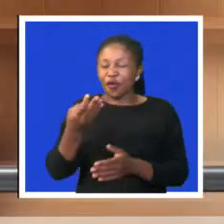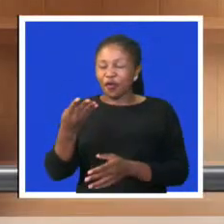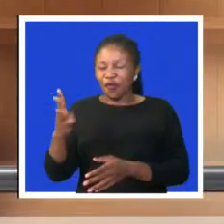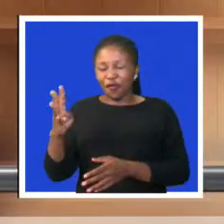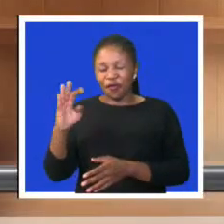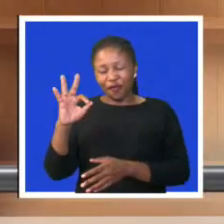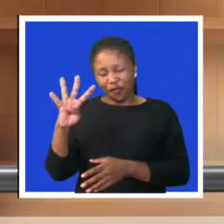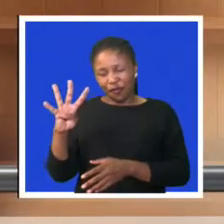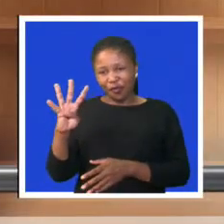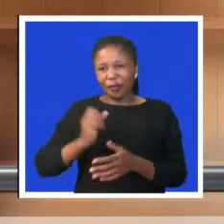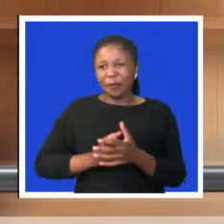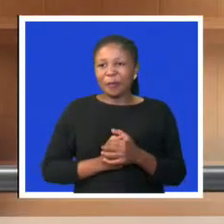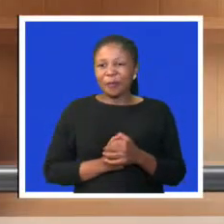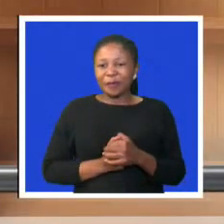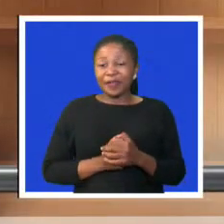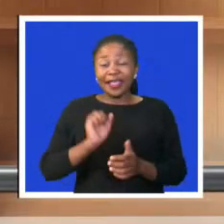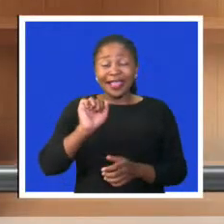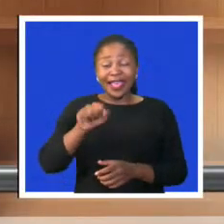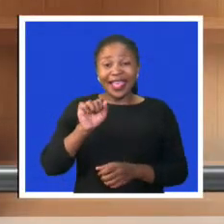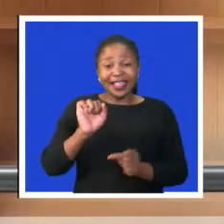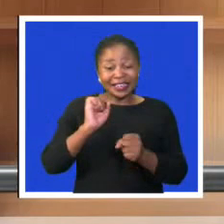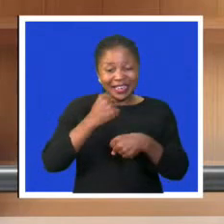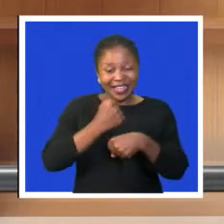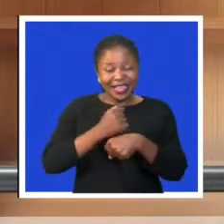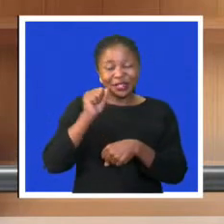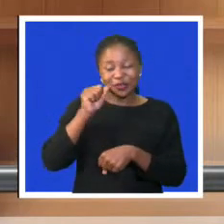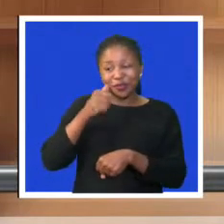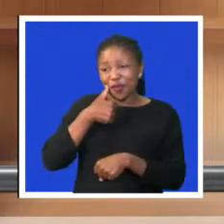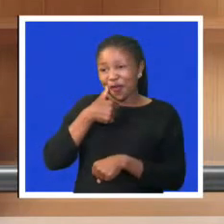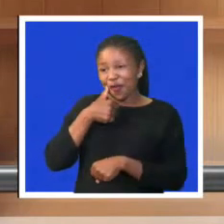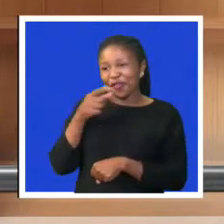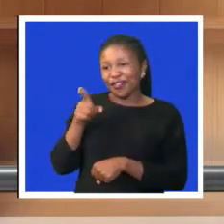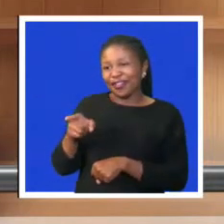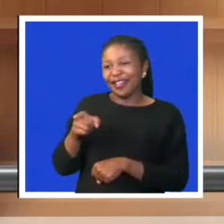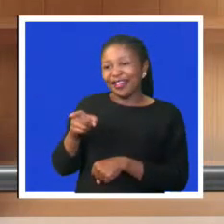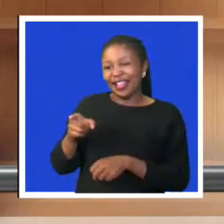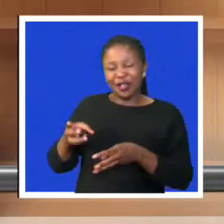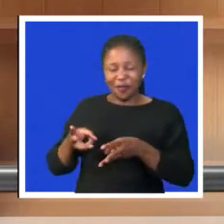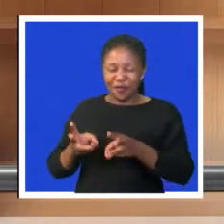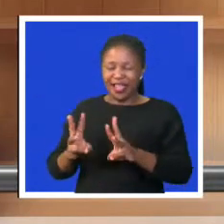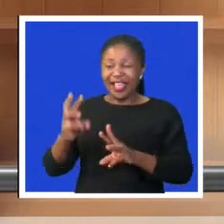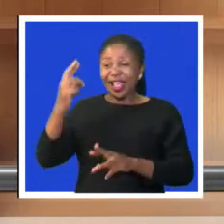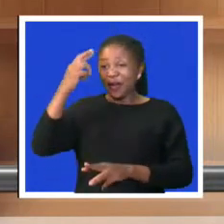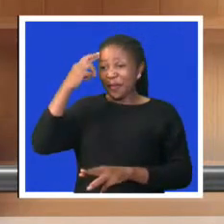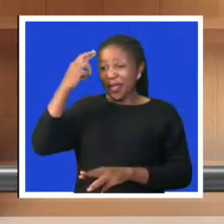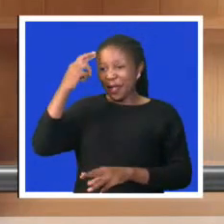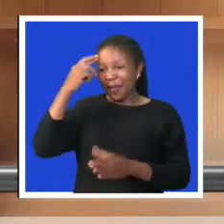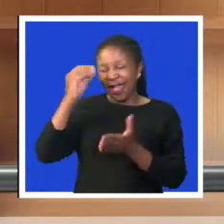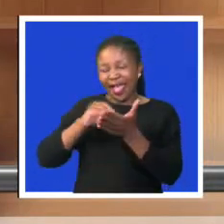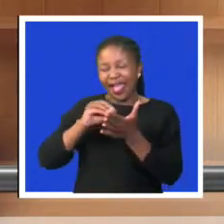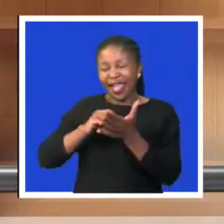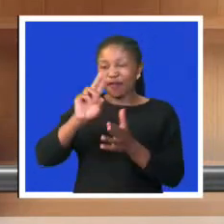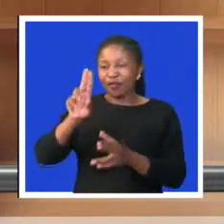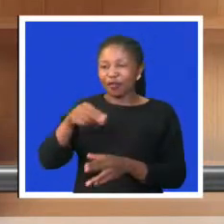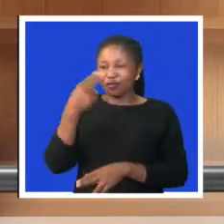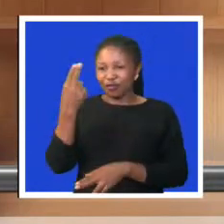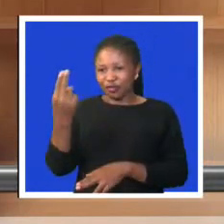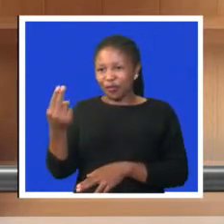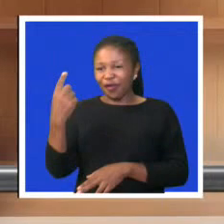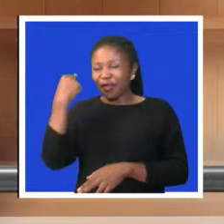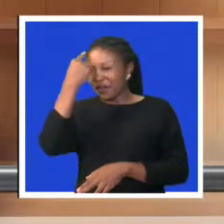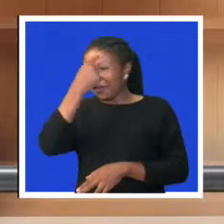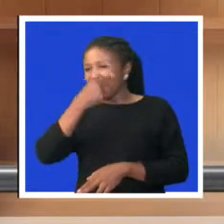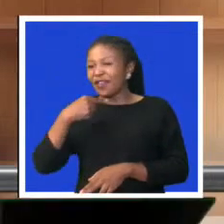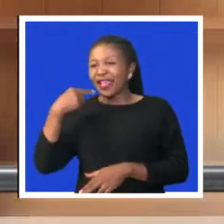day looks like for everybody tomorrow. And of course, just a reminder that we are live on YouTube and on Facebook from 2